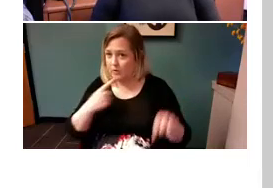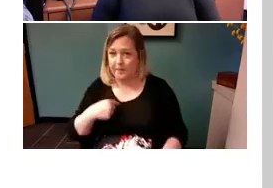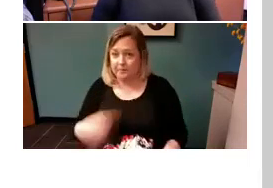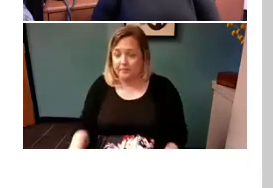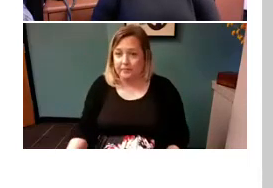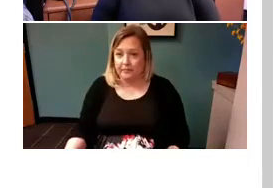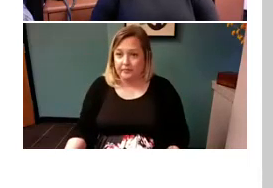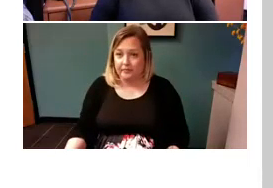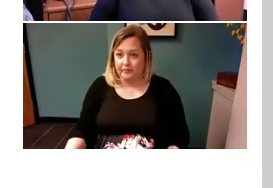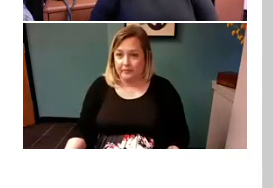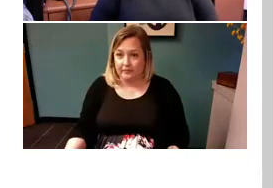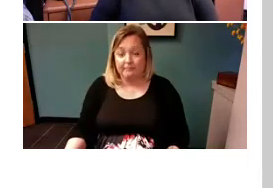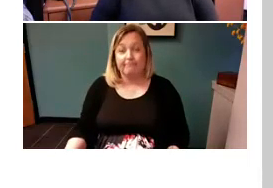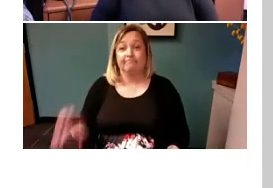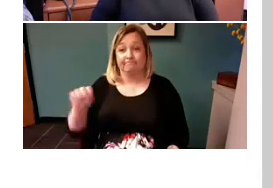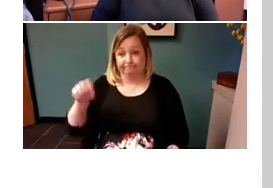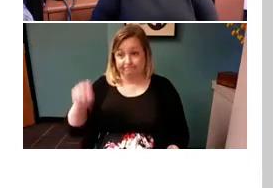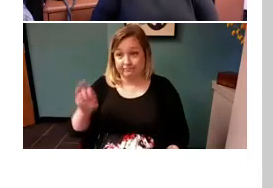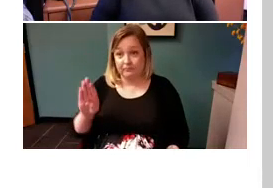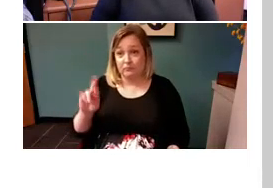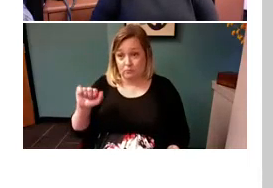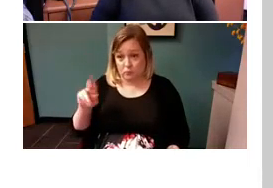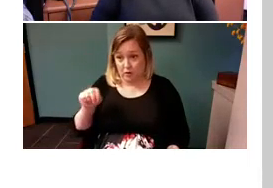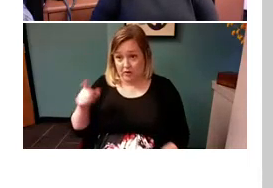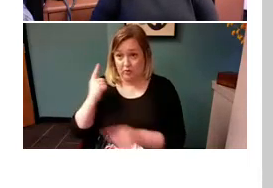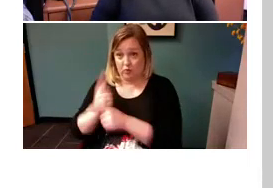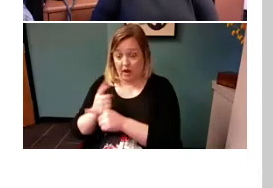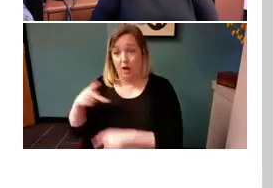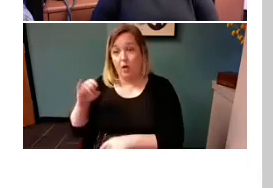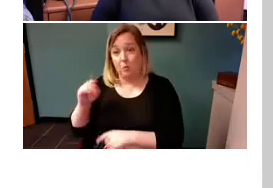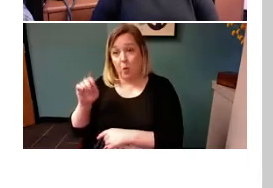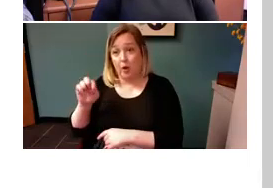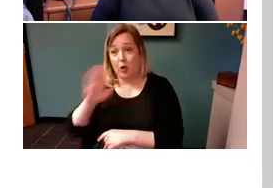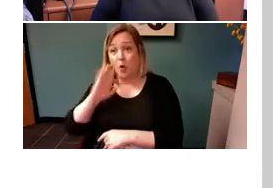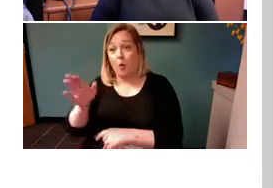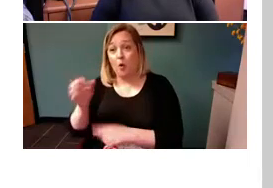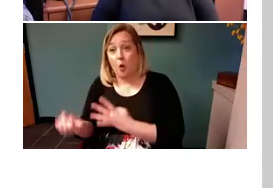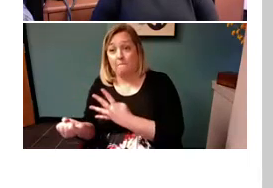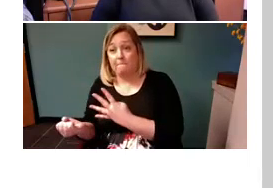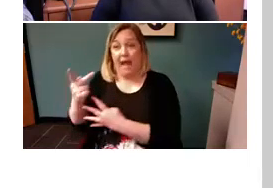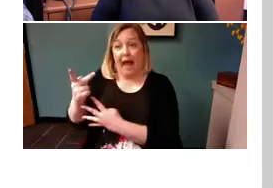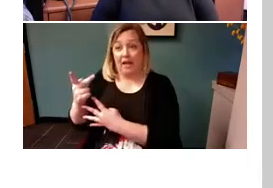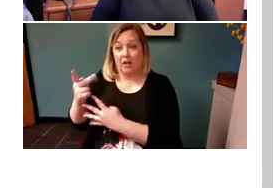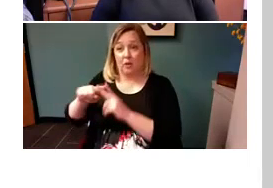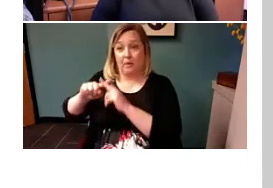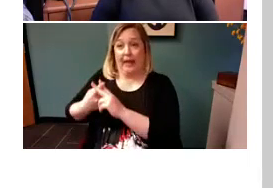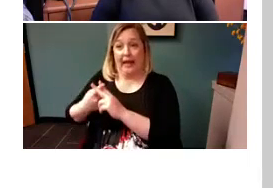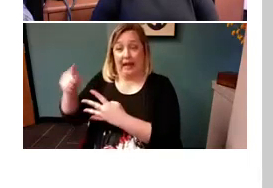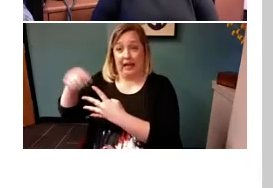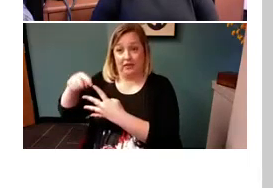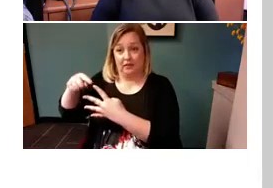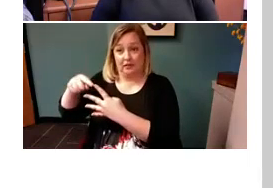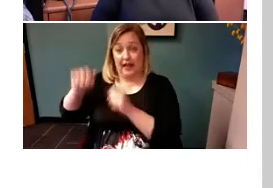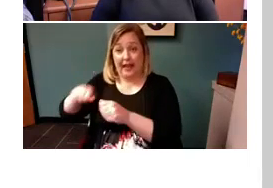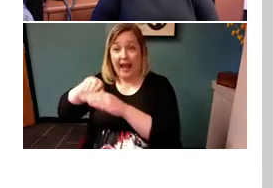Yes, so Brian, you are correct that the pointer only points to the beginning of that array, but I can access all the elements of my array using a of